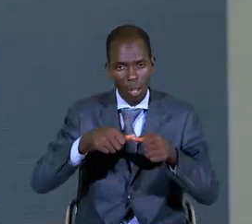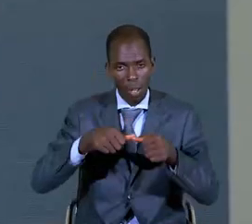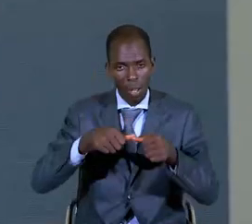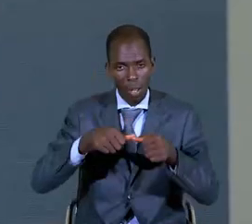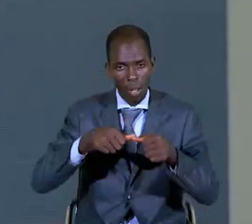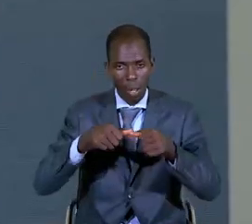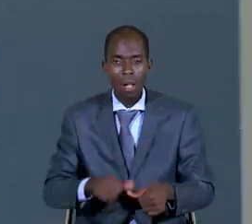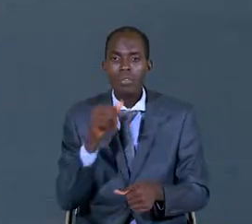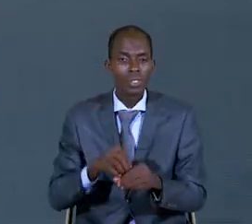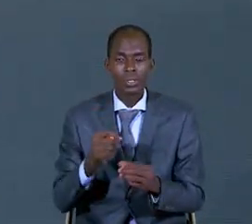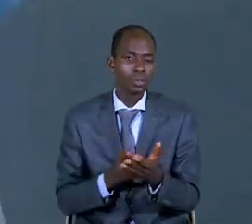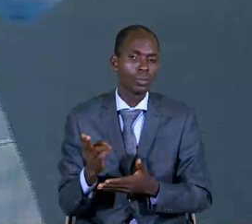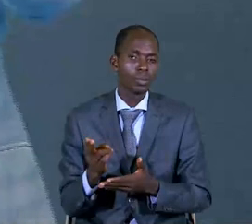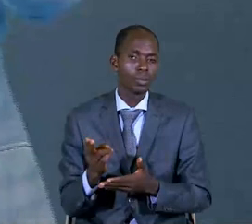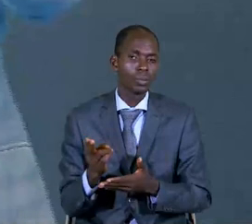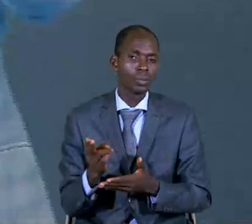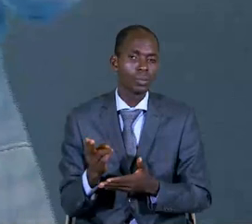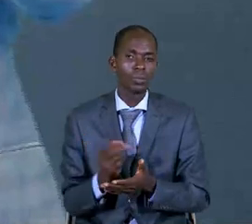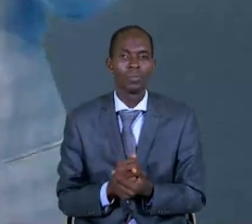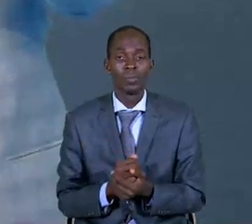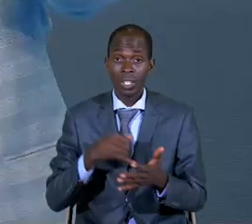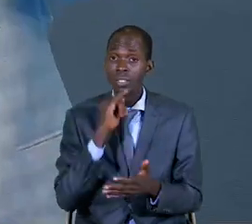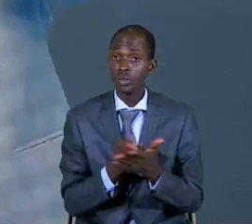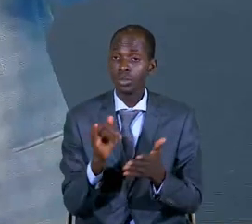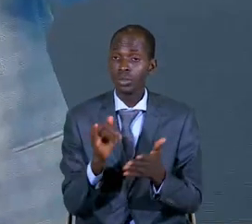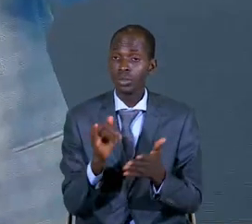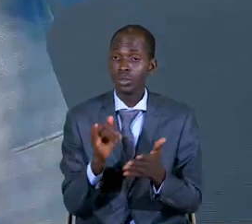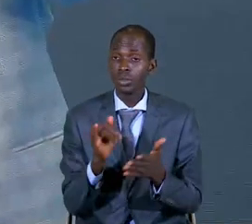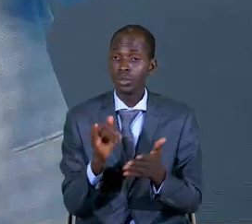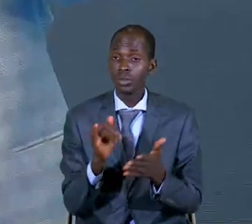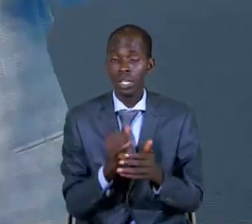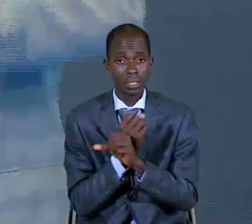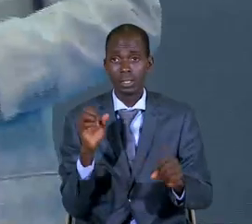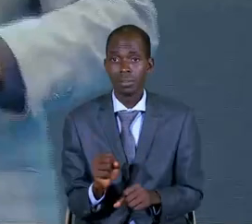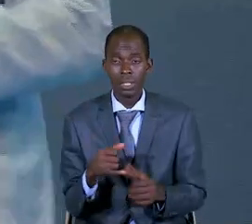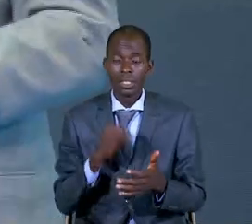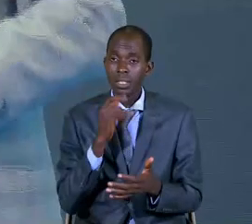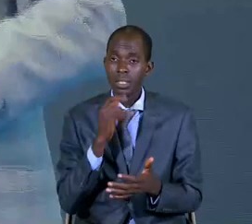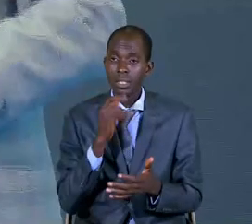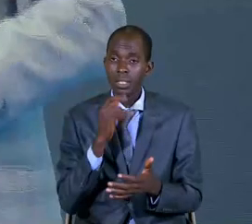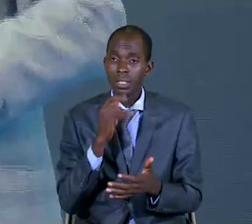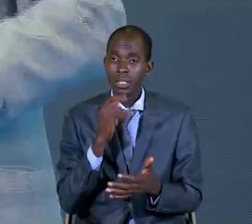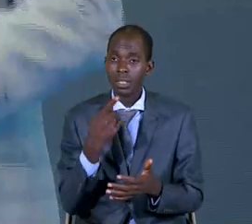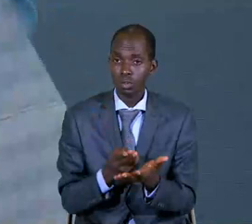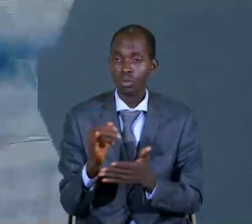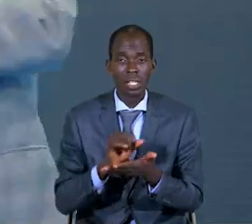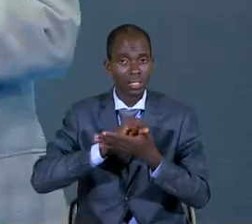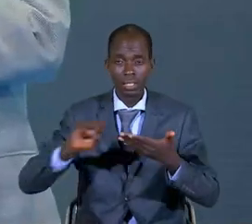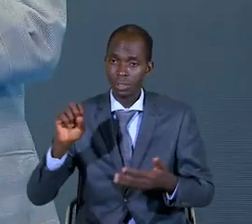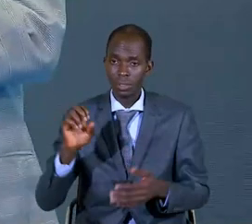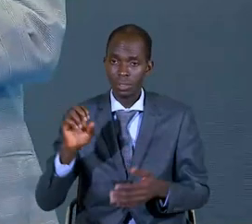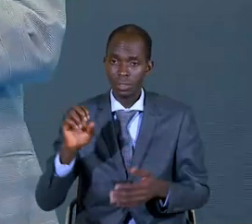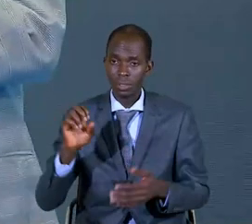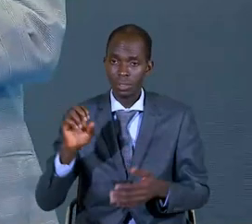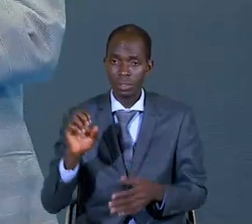the truth. It's the truth that saves. It's the truth that sanctifies. It's the truth